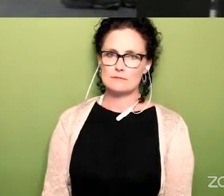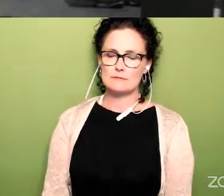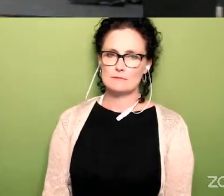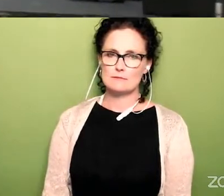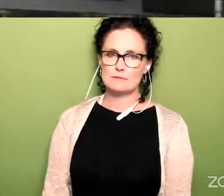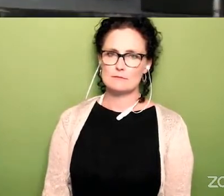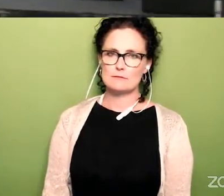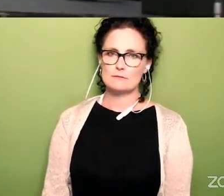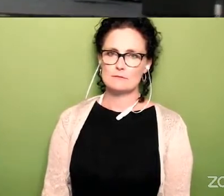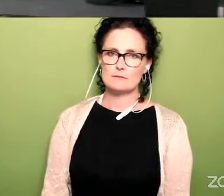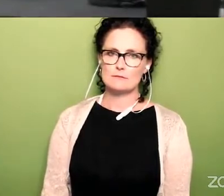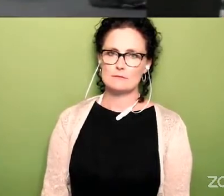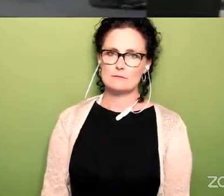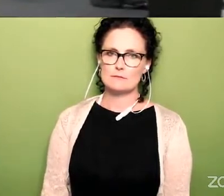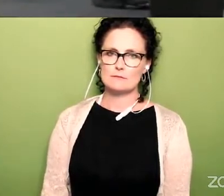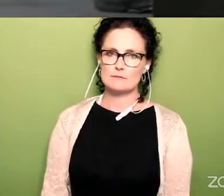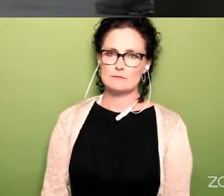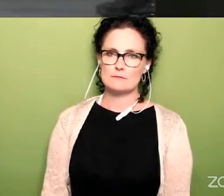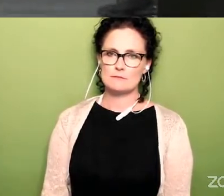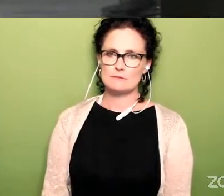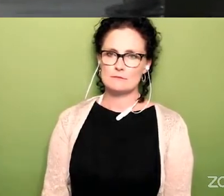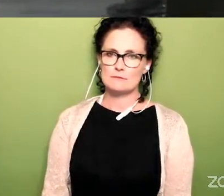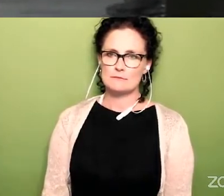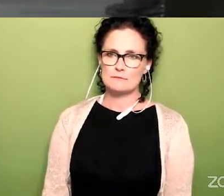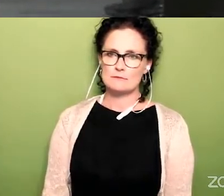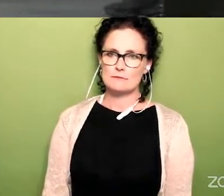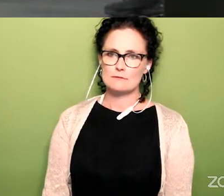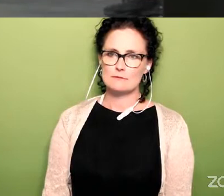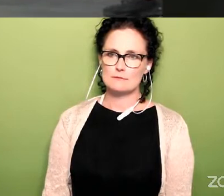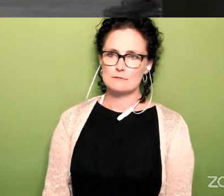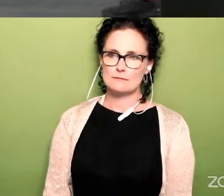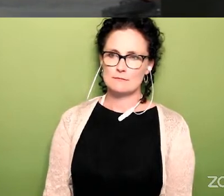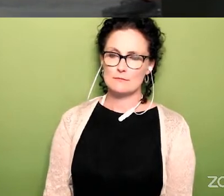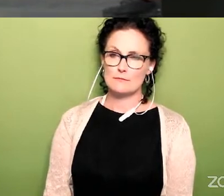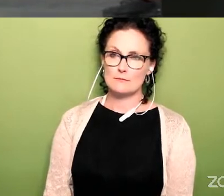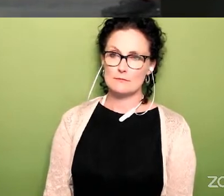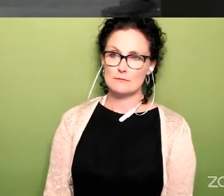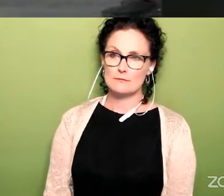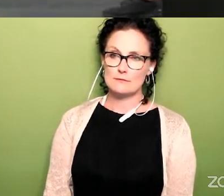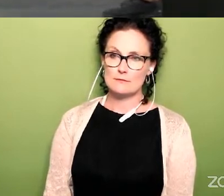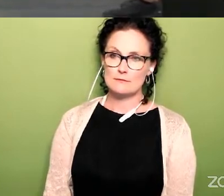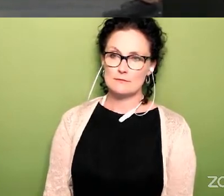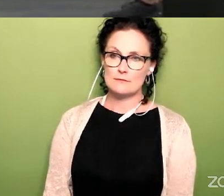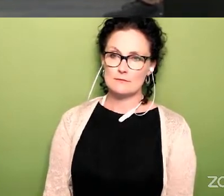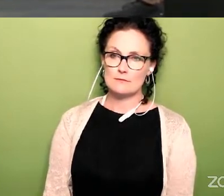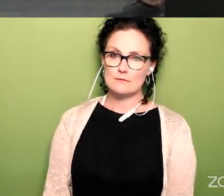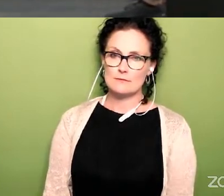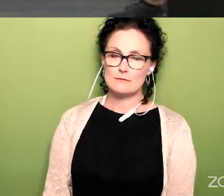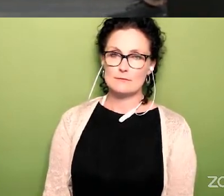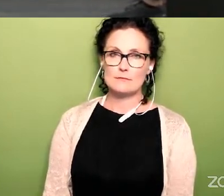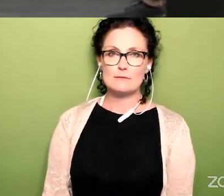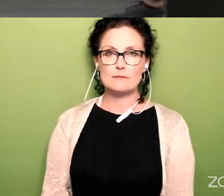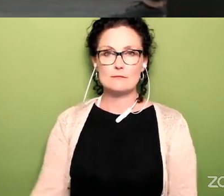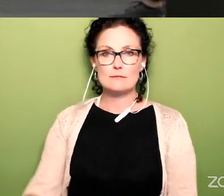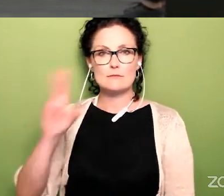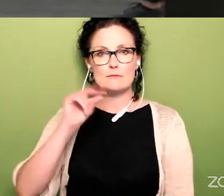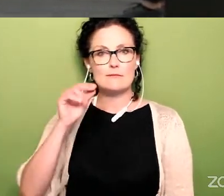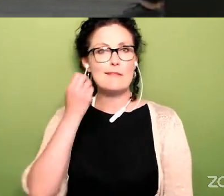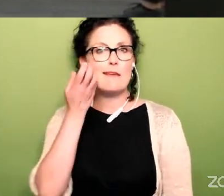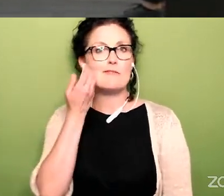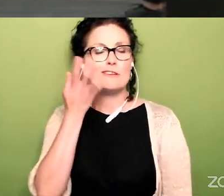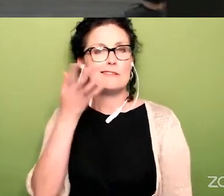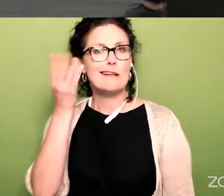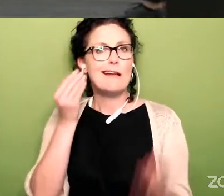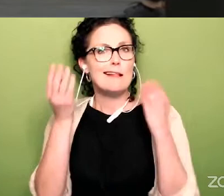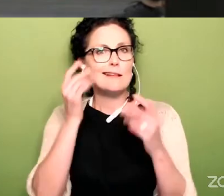Every day I listen to music during my morning routine to liven things up and awaken myself. Myself and my family, every Christmas when shopping for a new